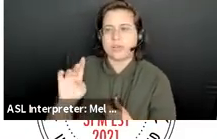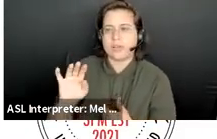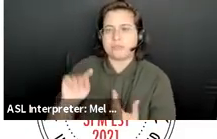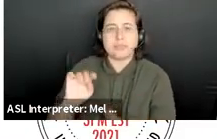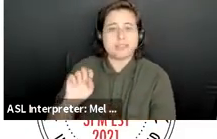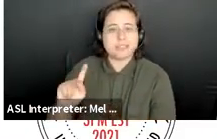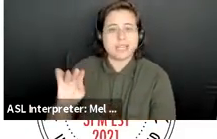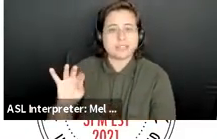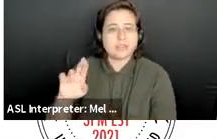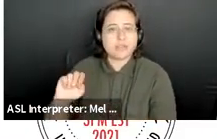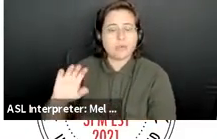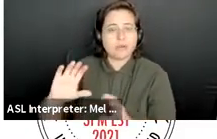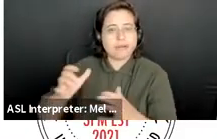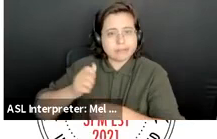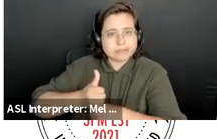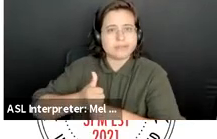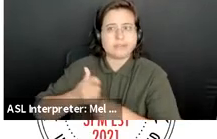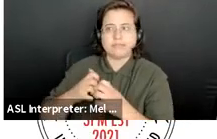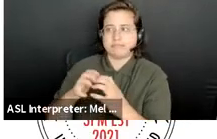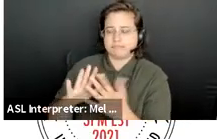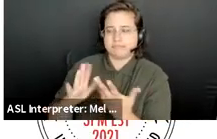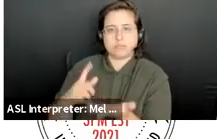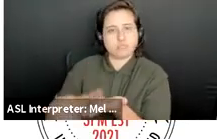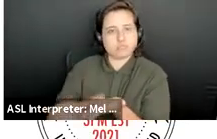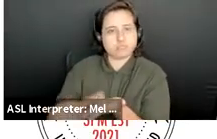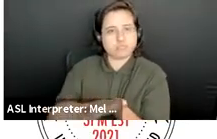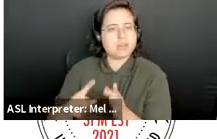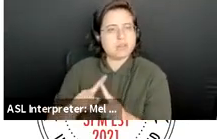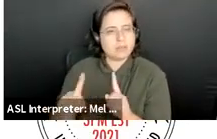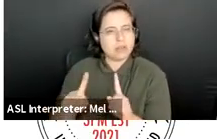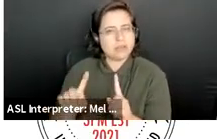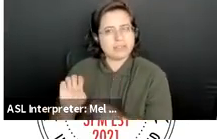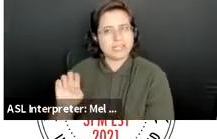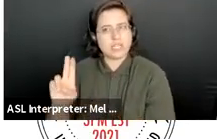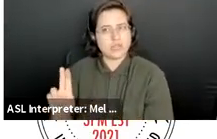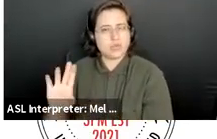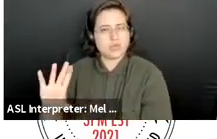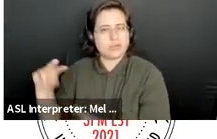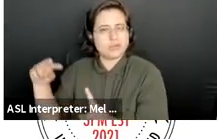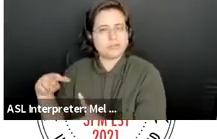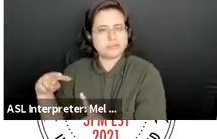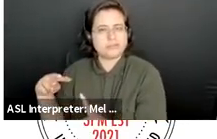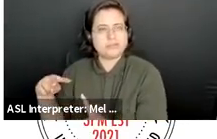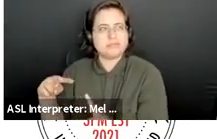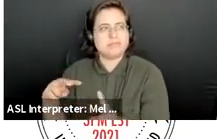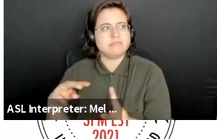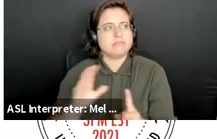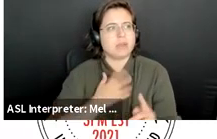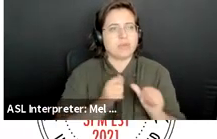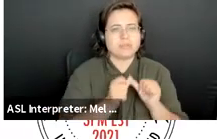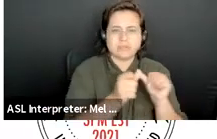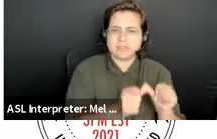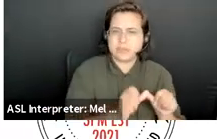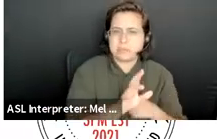discussions on these topics. But then we saw a lot of variation between what the EU posture was and our continued ban here in the